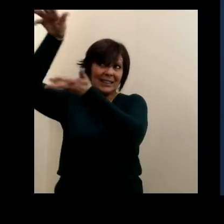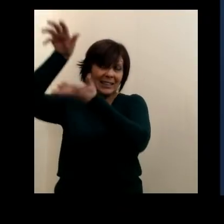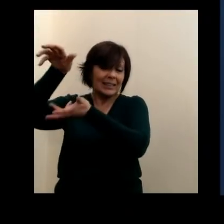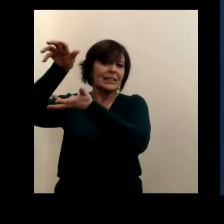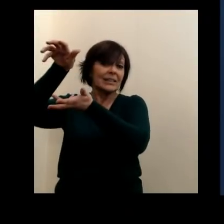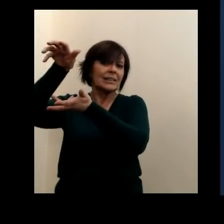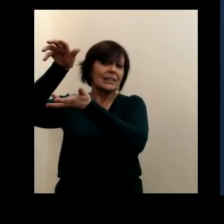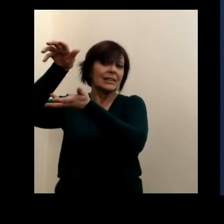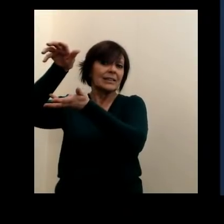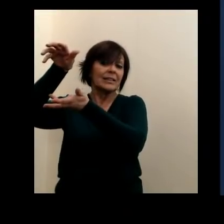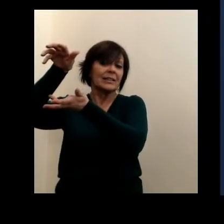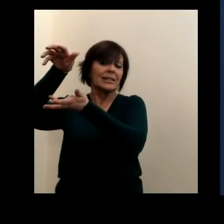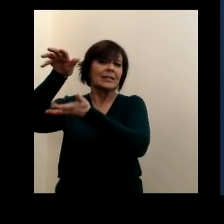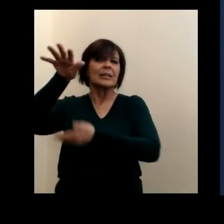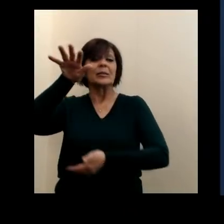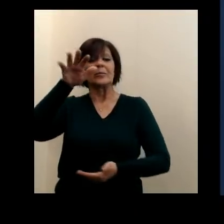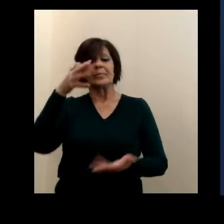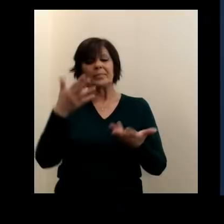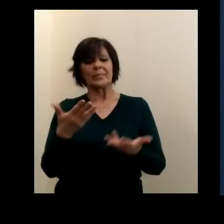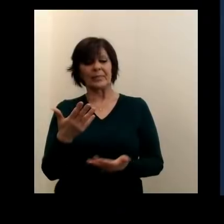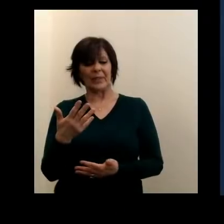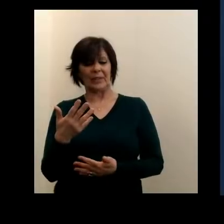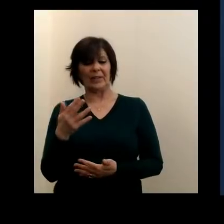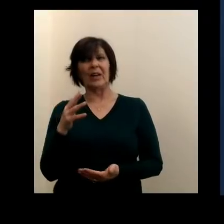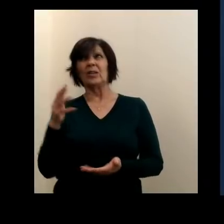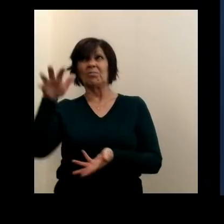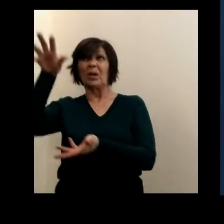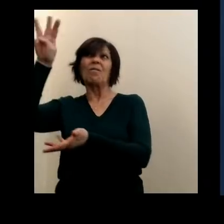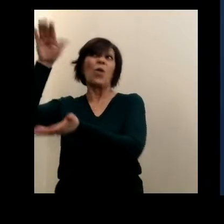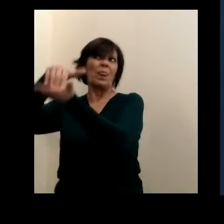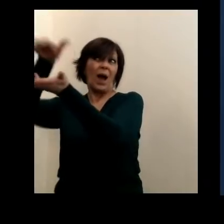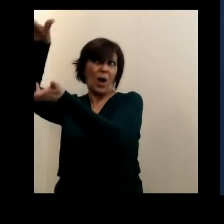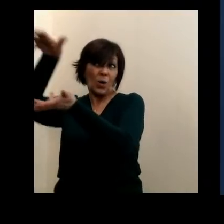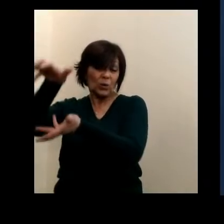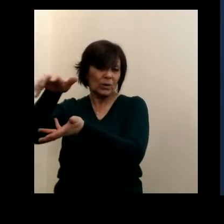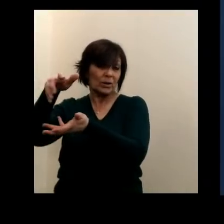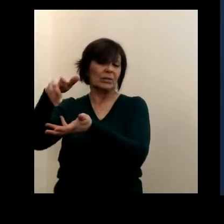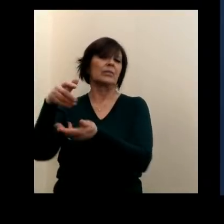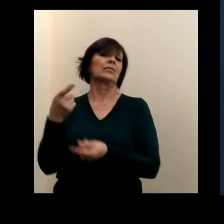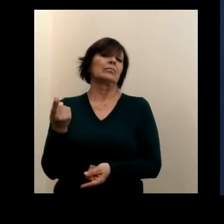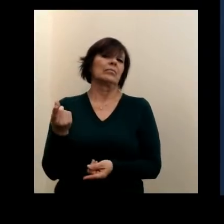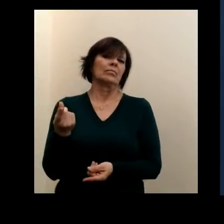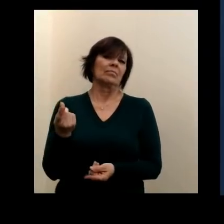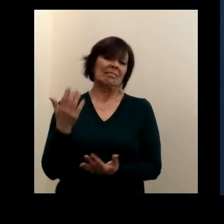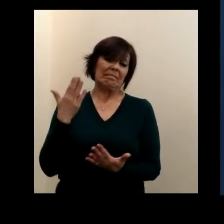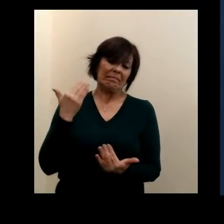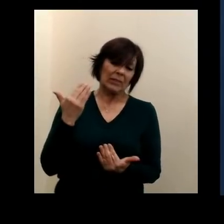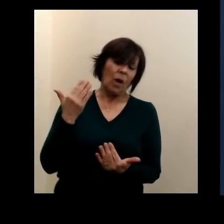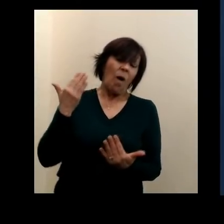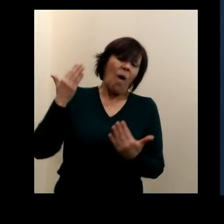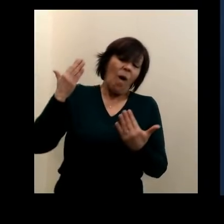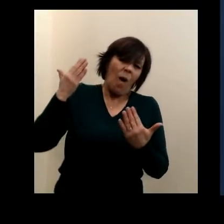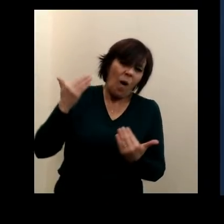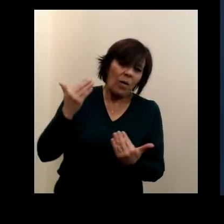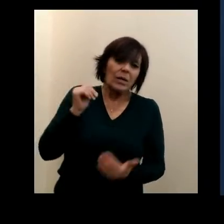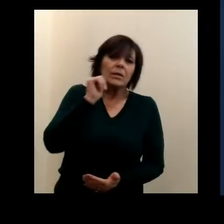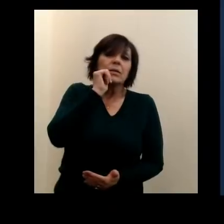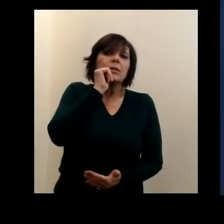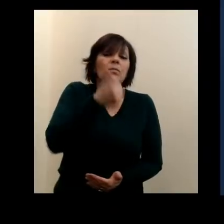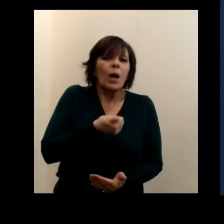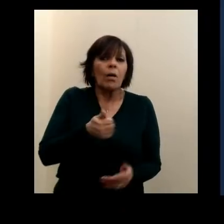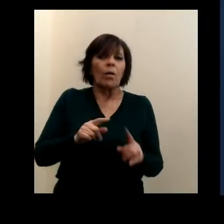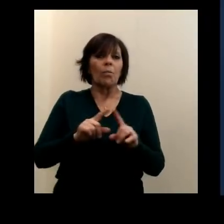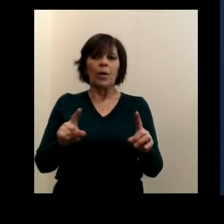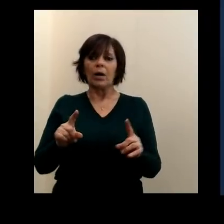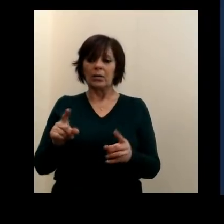vaccine doses, approximately another 4,000 from New York State, hopefully tomorrow, but we do